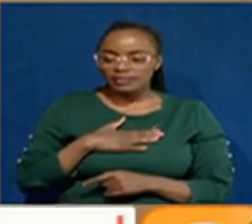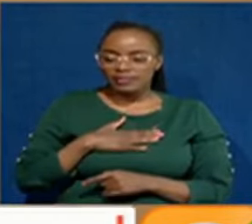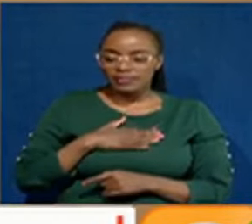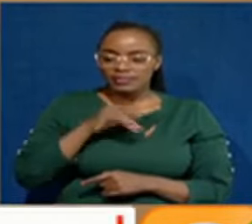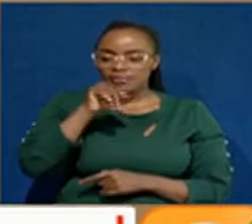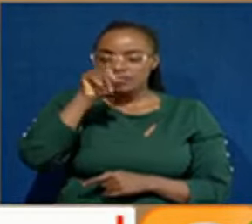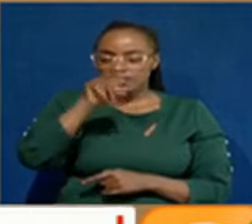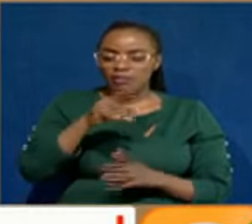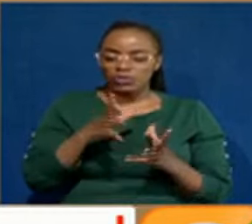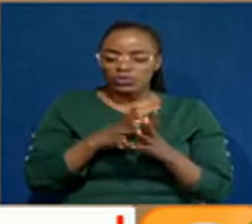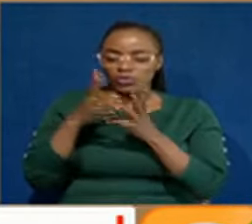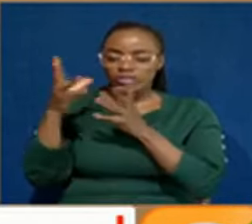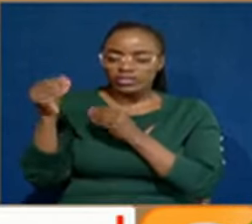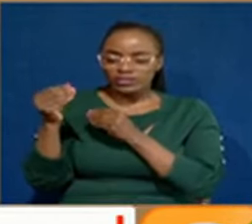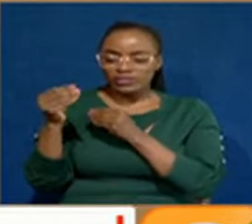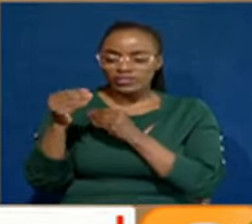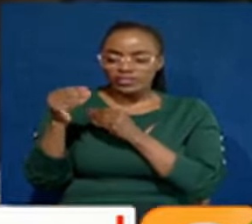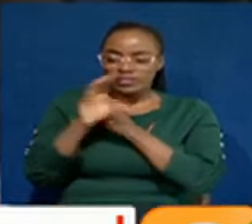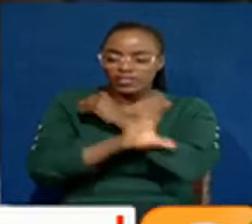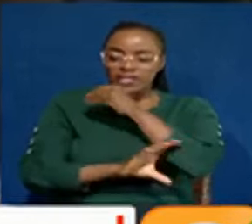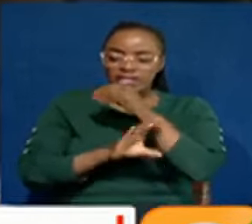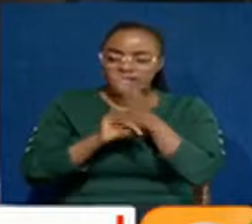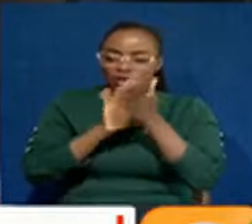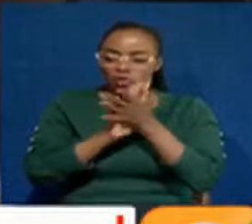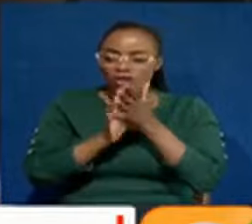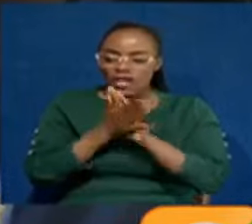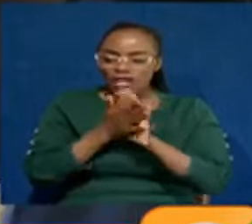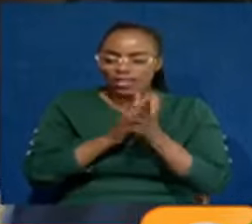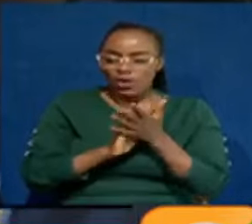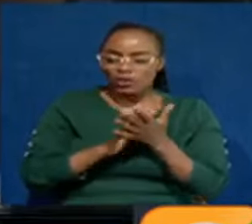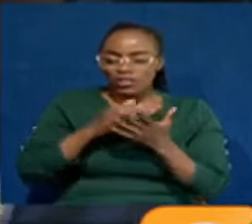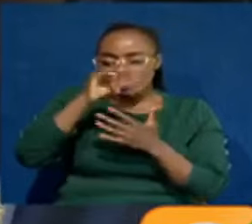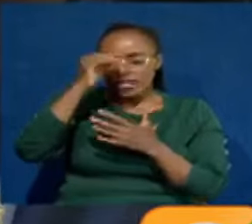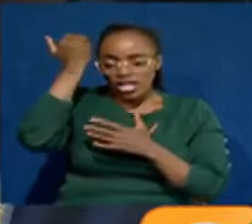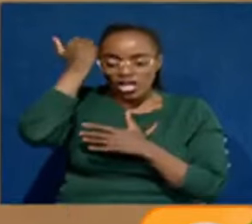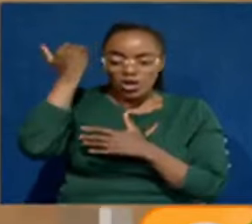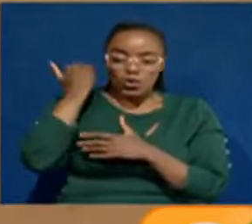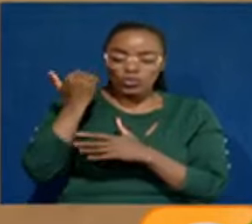You should not leave the judiciary of the country without leave of the court. And for that,